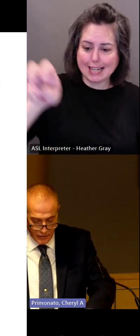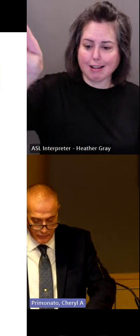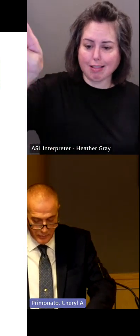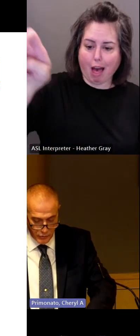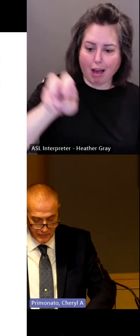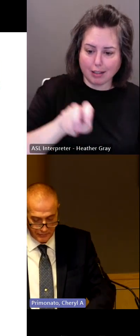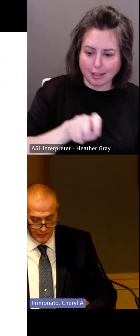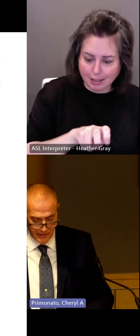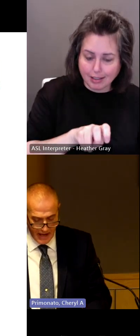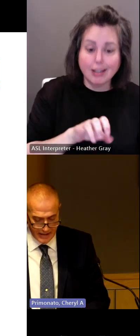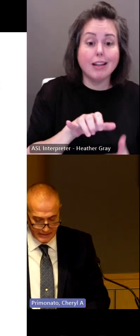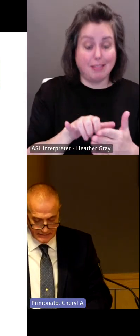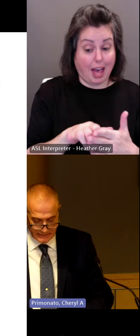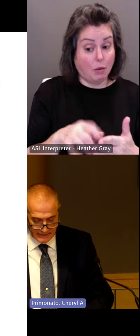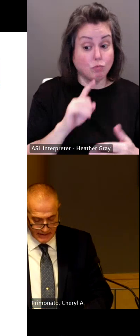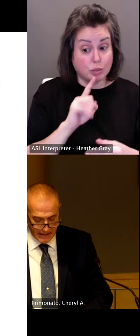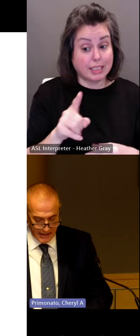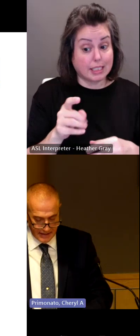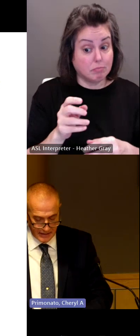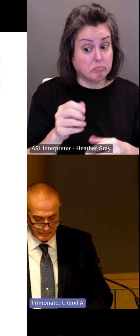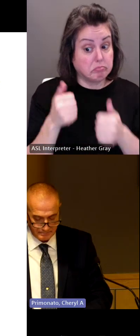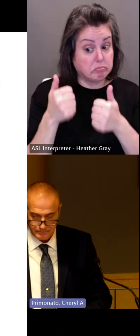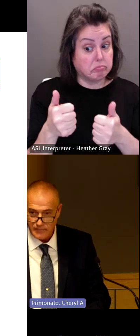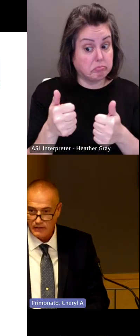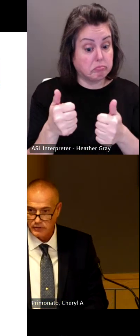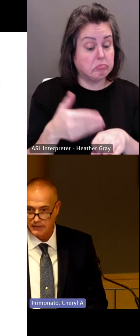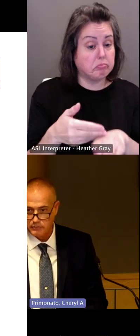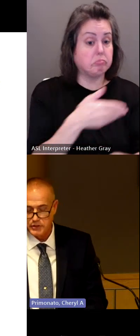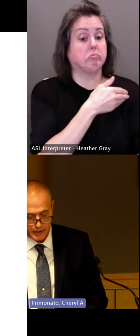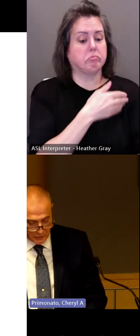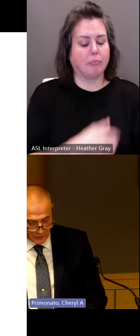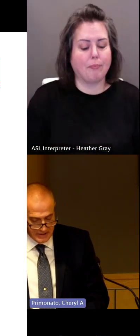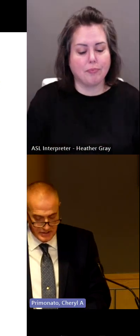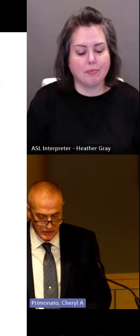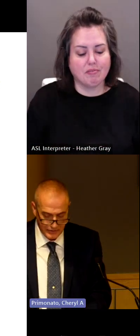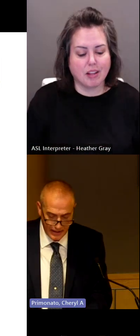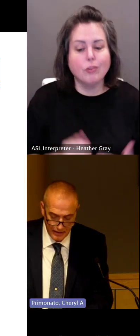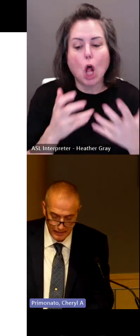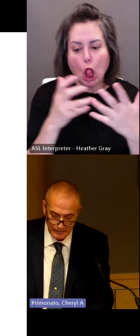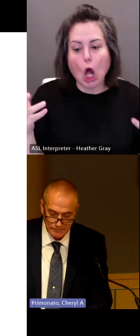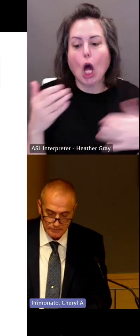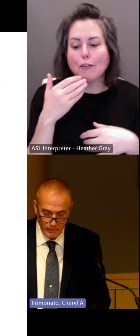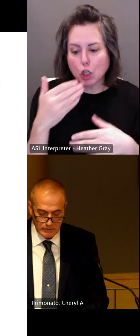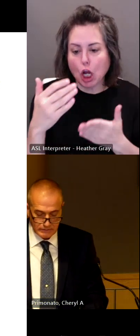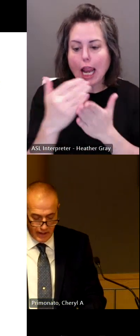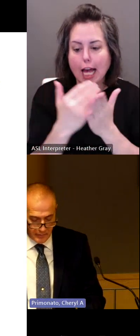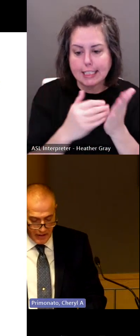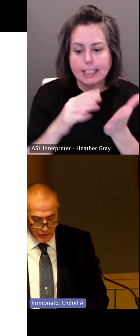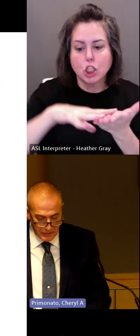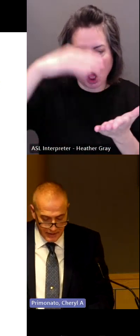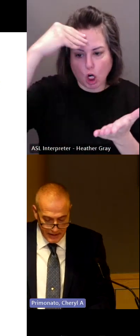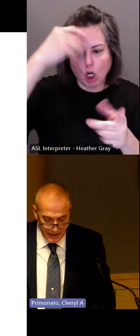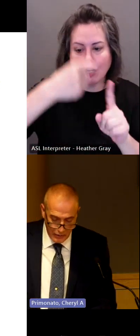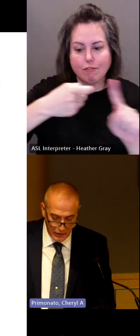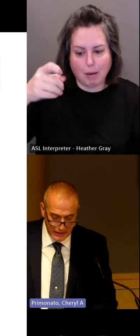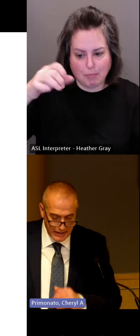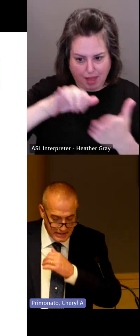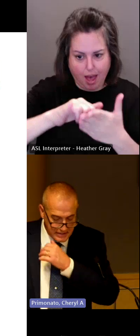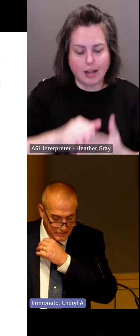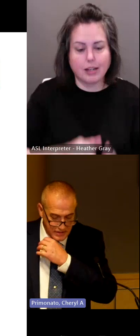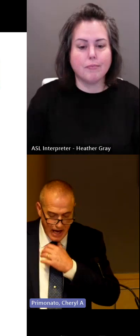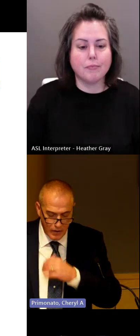the AAO report from that, and looks like there was a lot of good lessons learned out of that. Another good thing